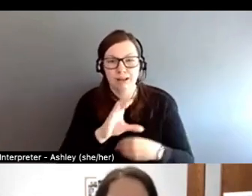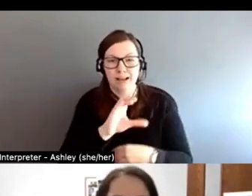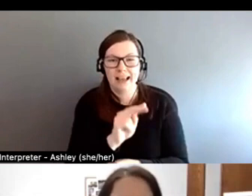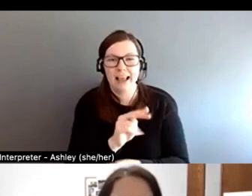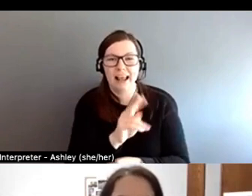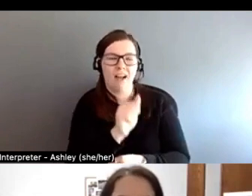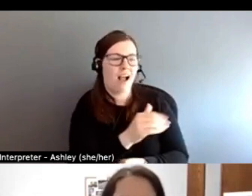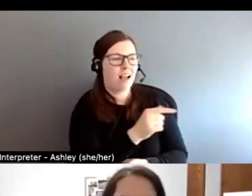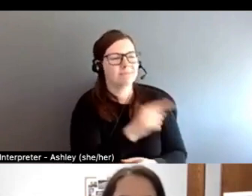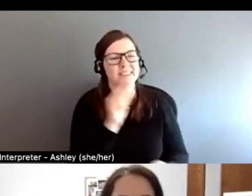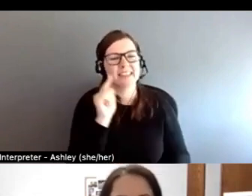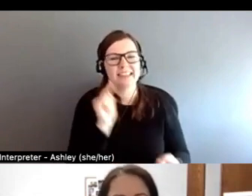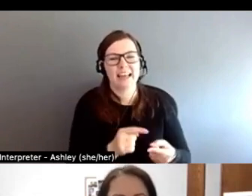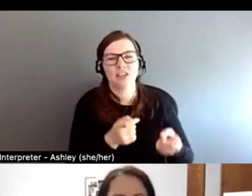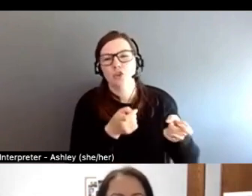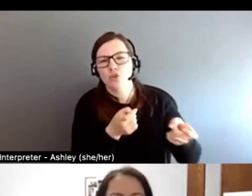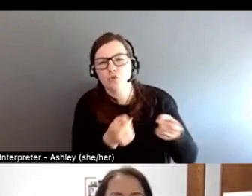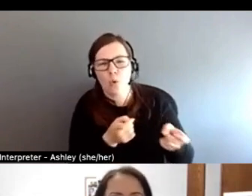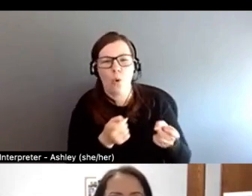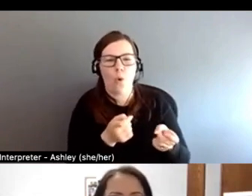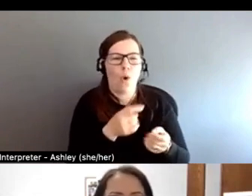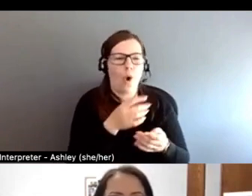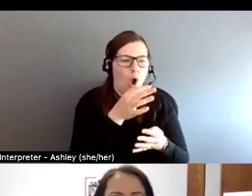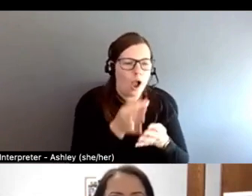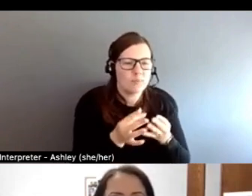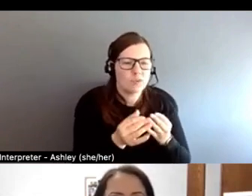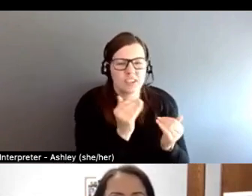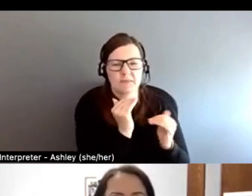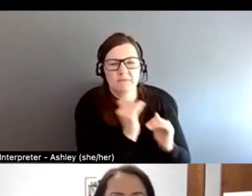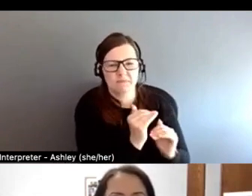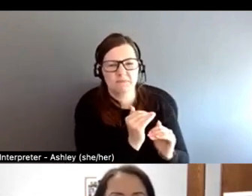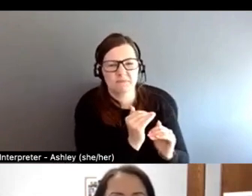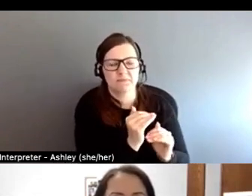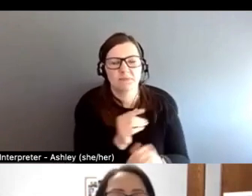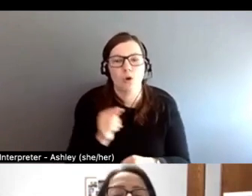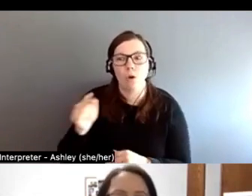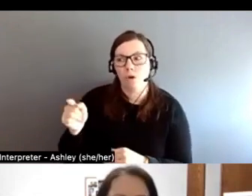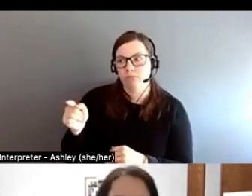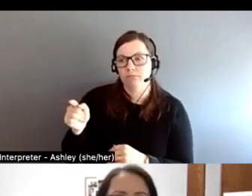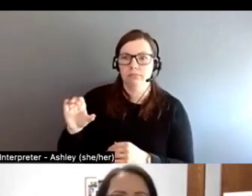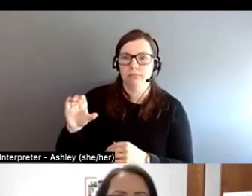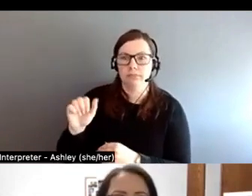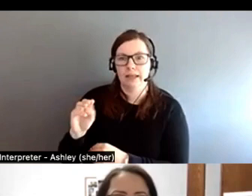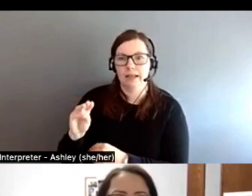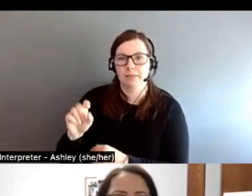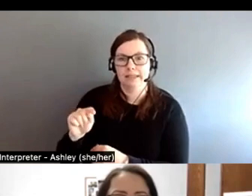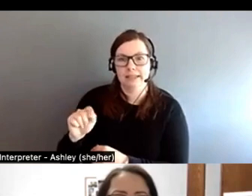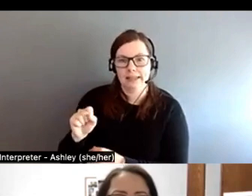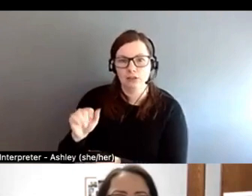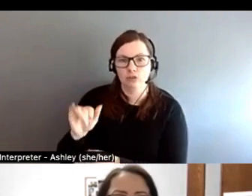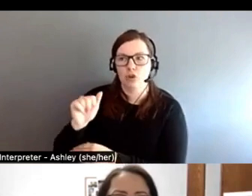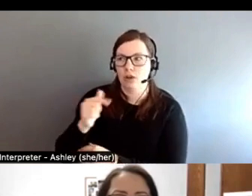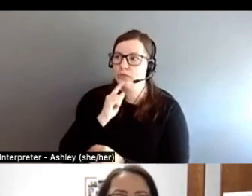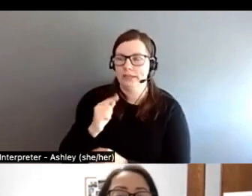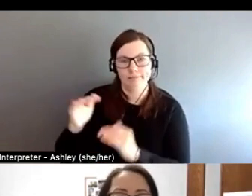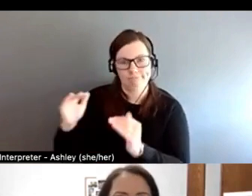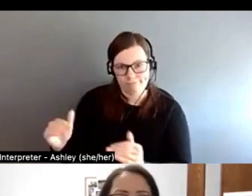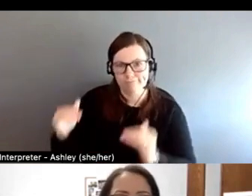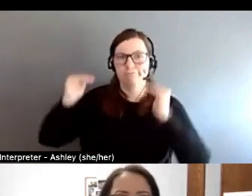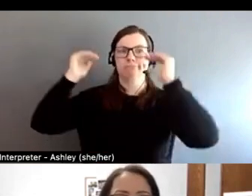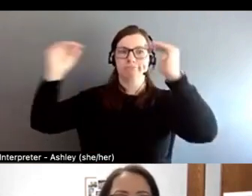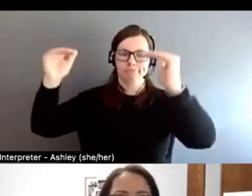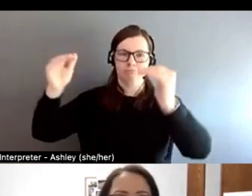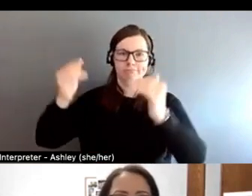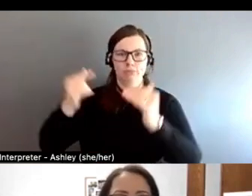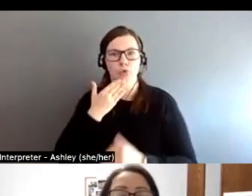bit of different level with the tools that are being used. And I should mention again, Alicia is here. So when we go back to our tech Q&A